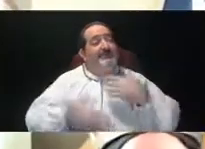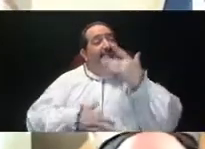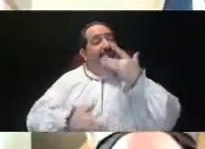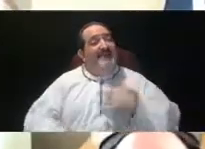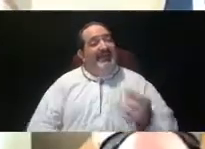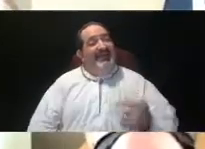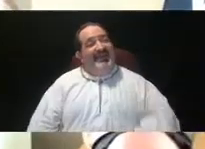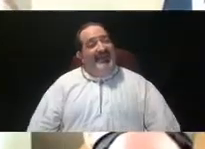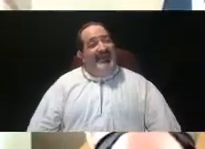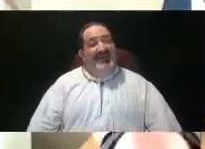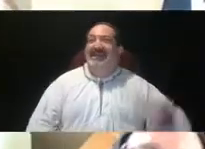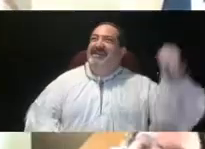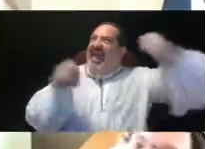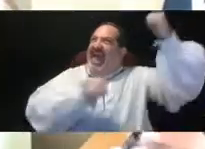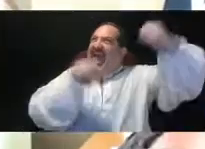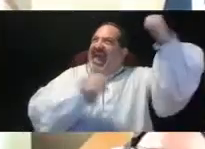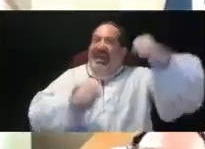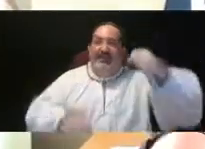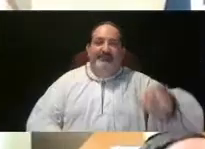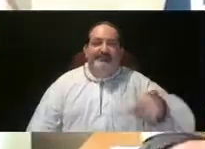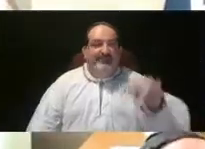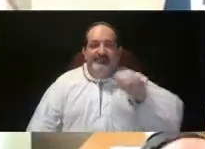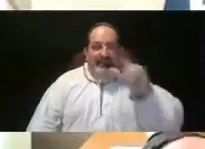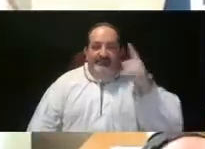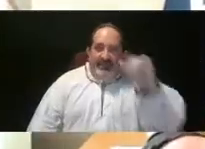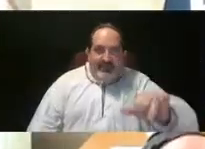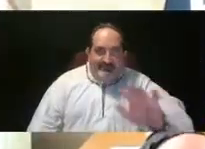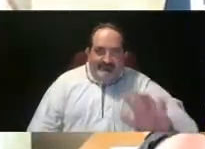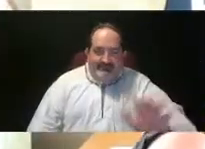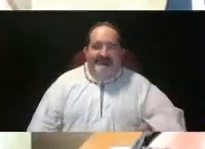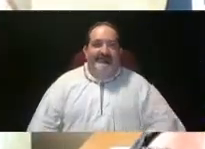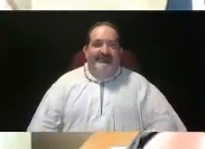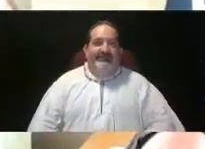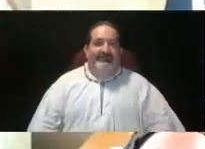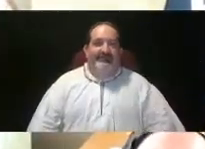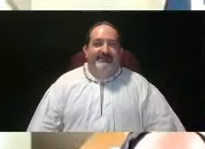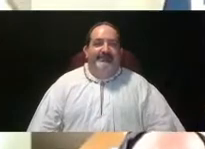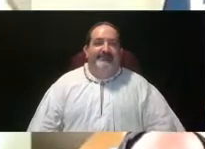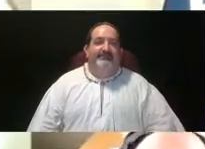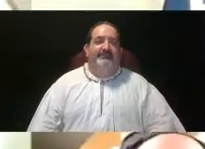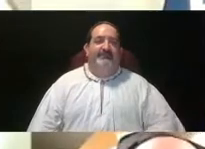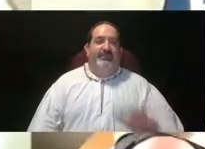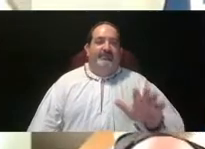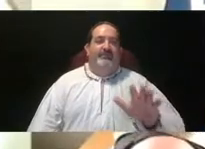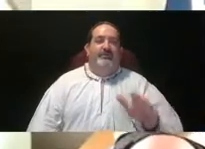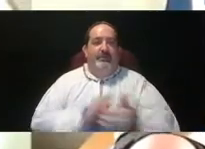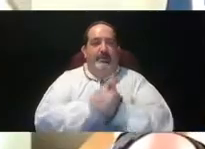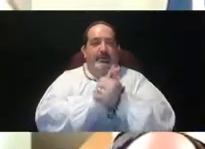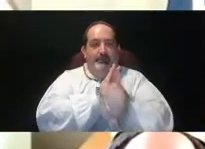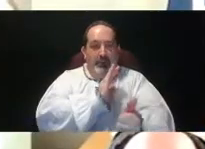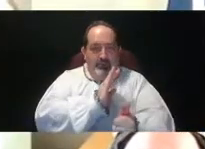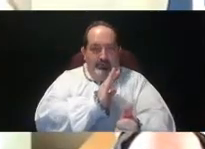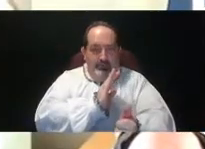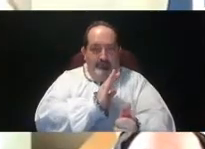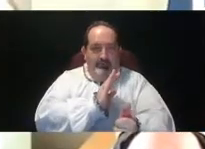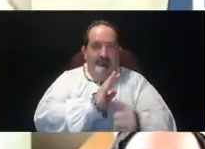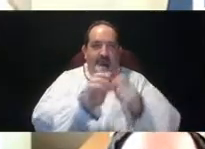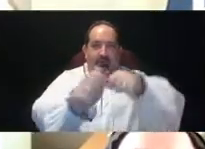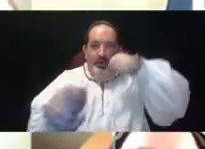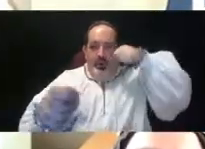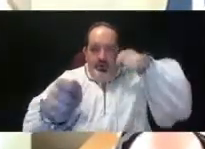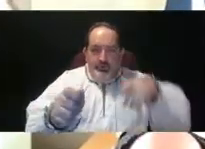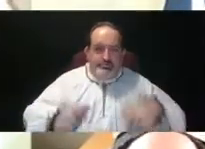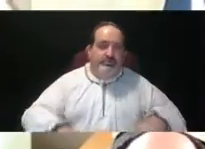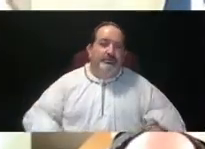birthday. Yay! This isn't for that. For your prowess in archery, for